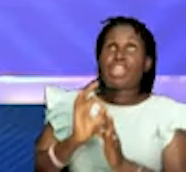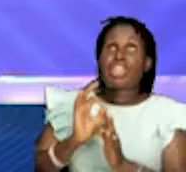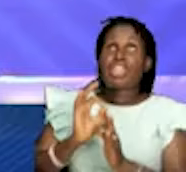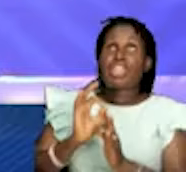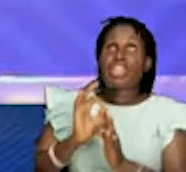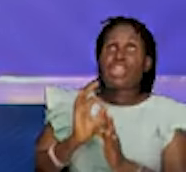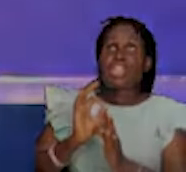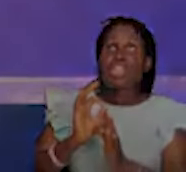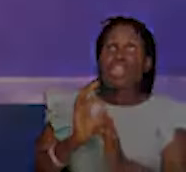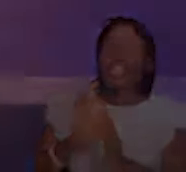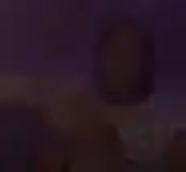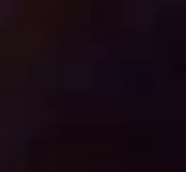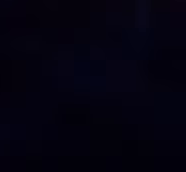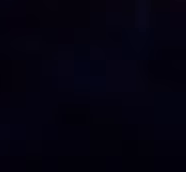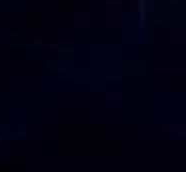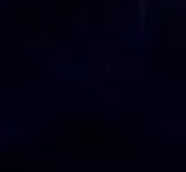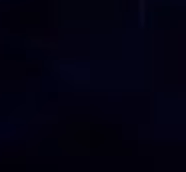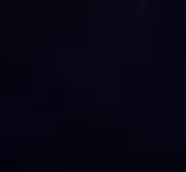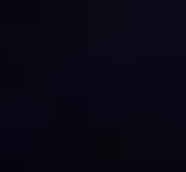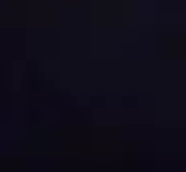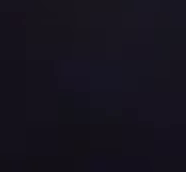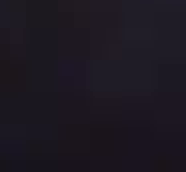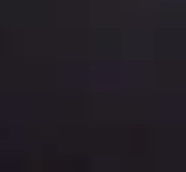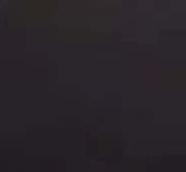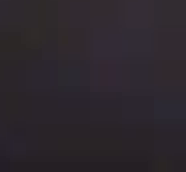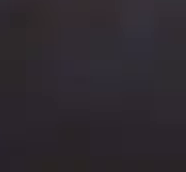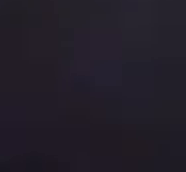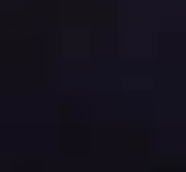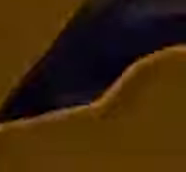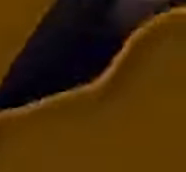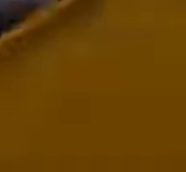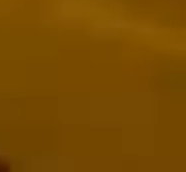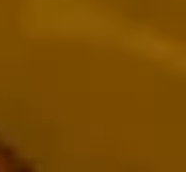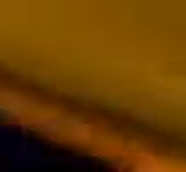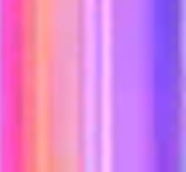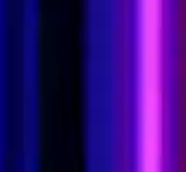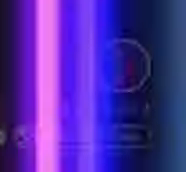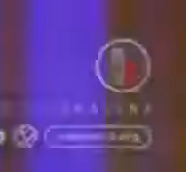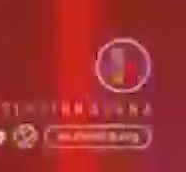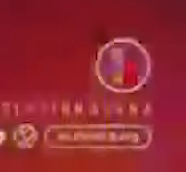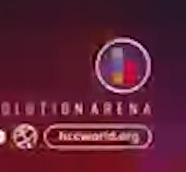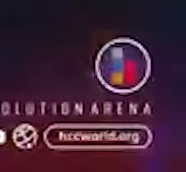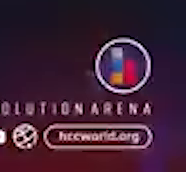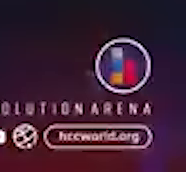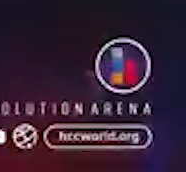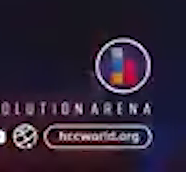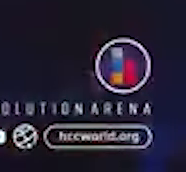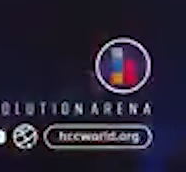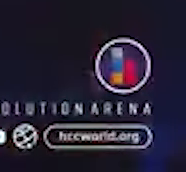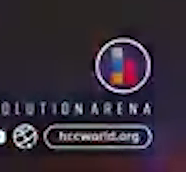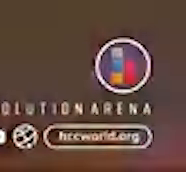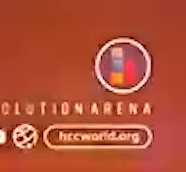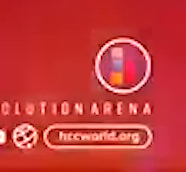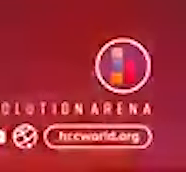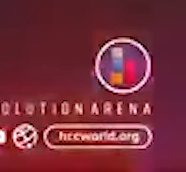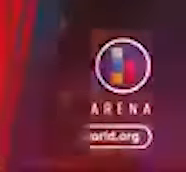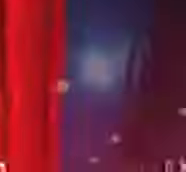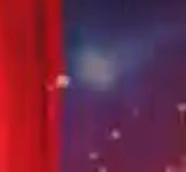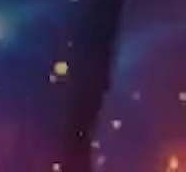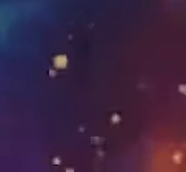with structured mentorship to help edit the things that you hear and the things that you